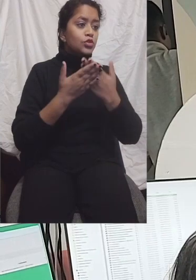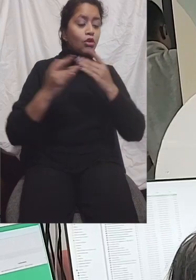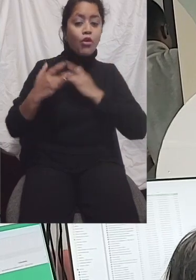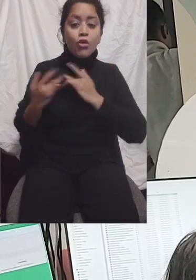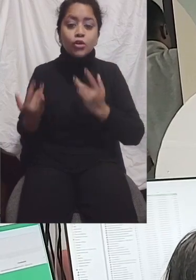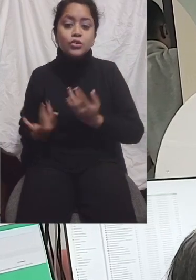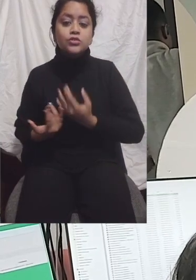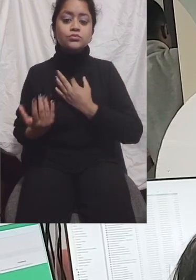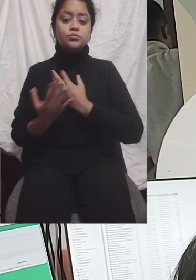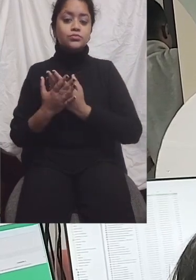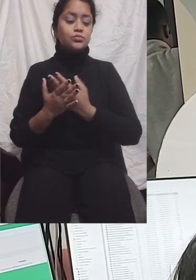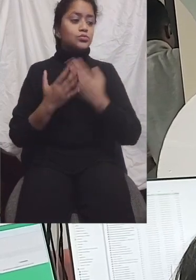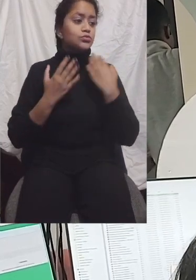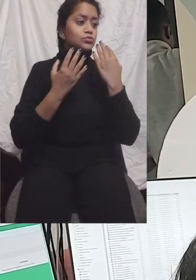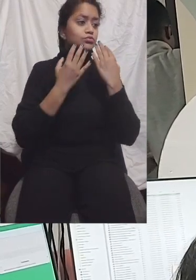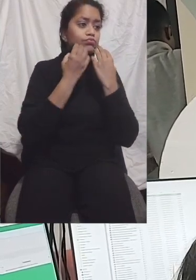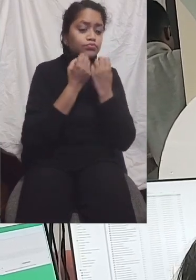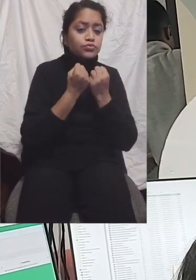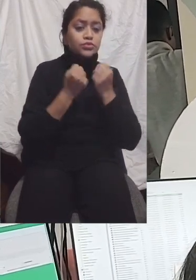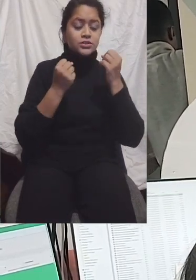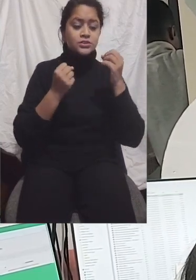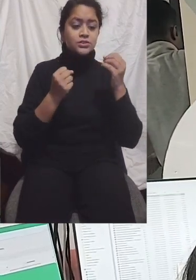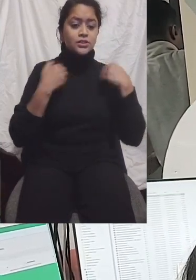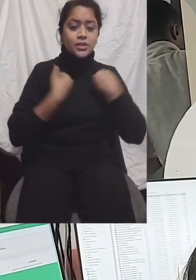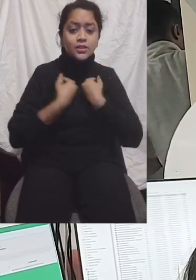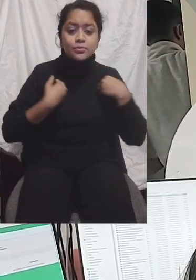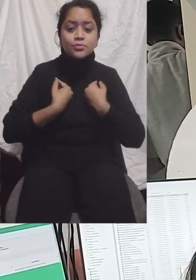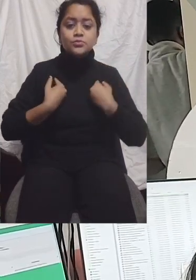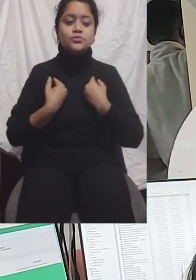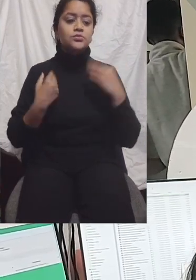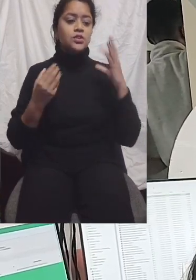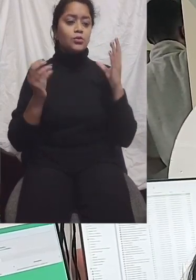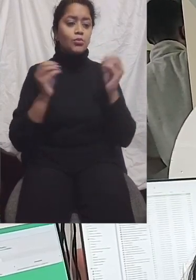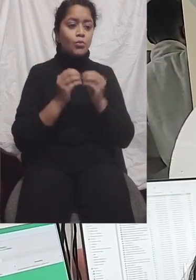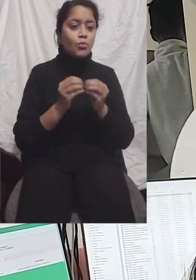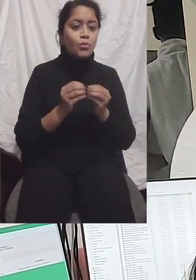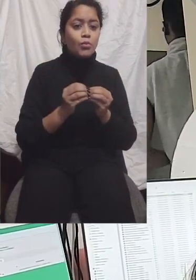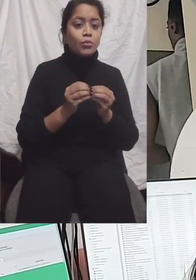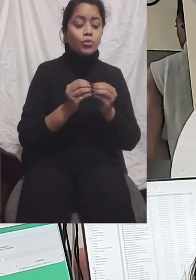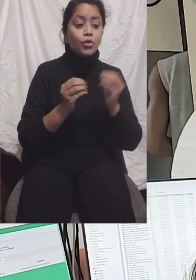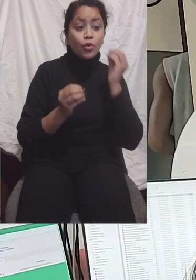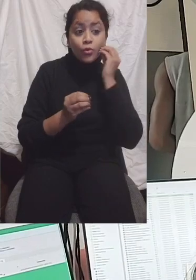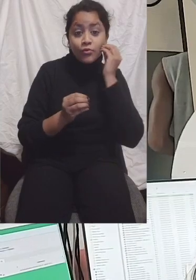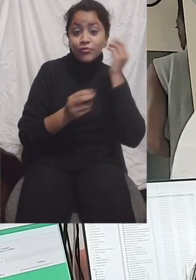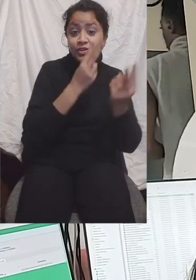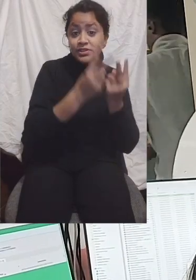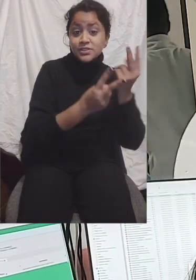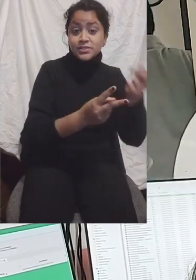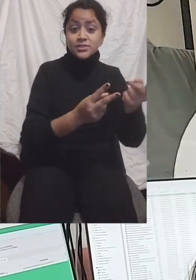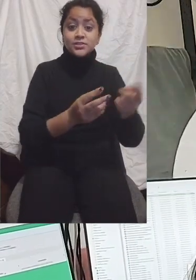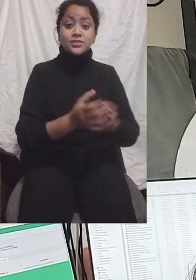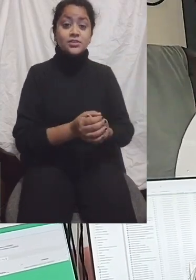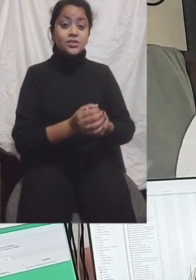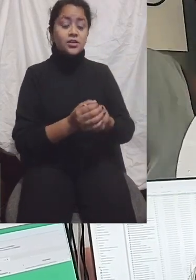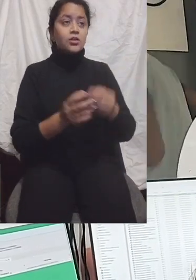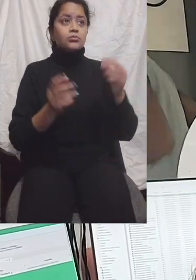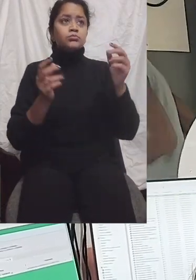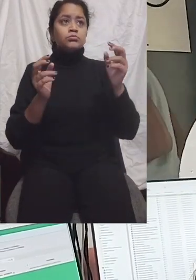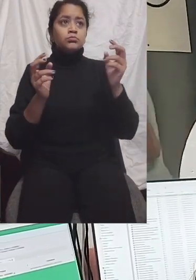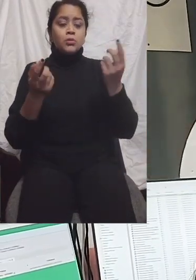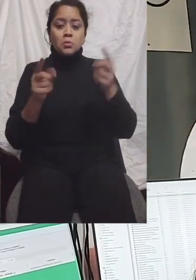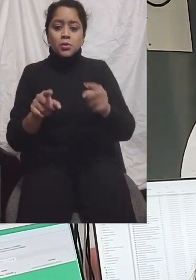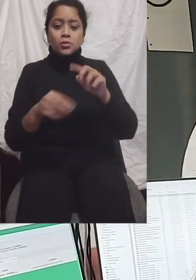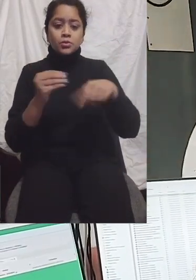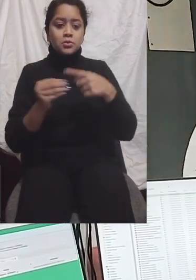good heart and they want the best for the animals. So then I became more and more involved. I started doing home visits. So that's when people want